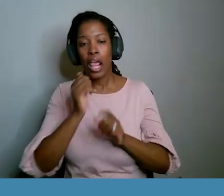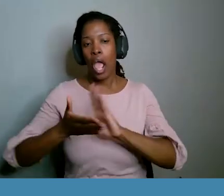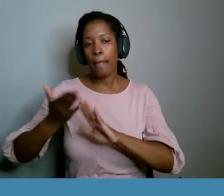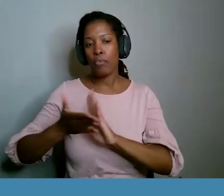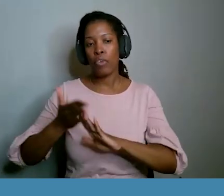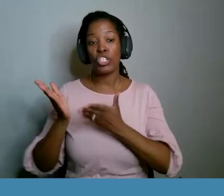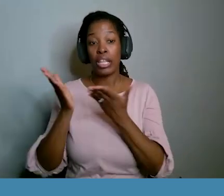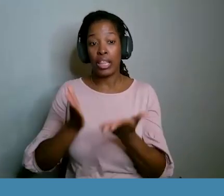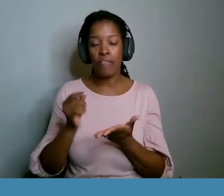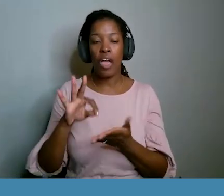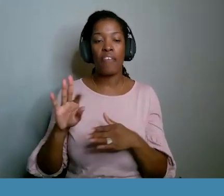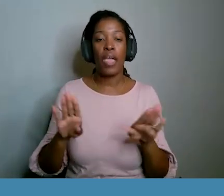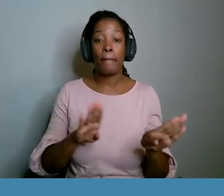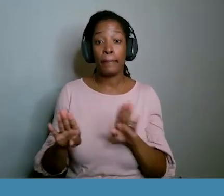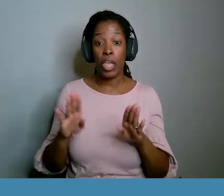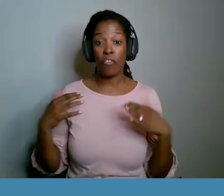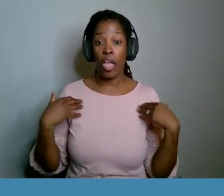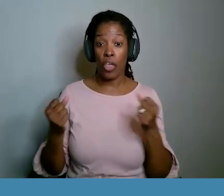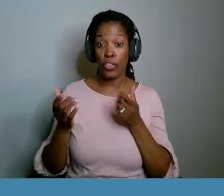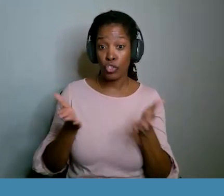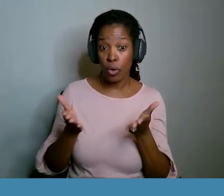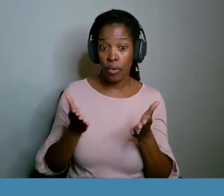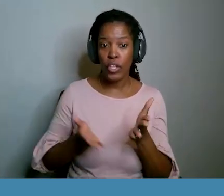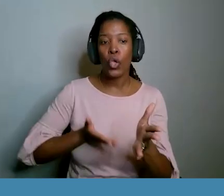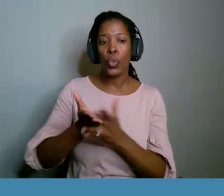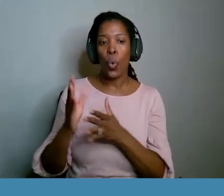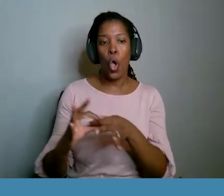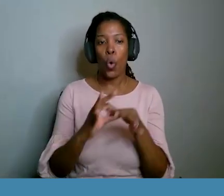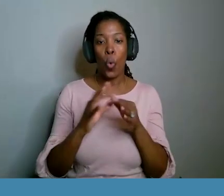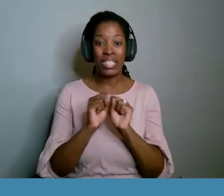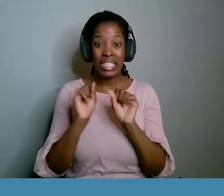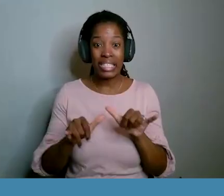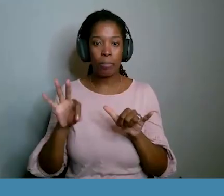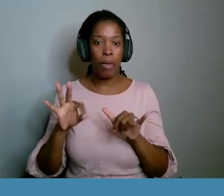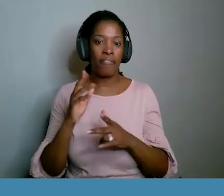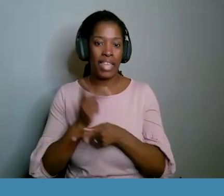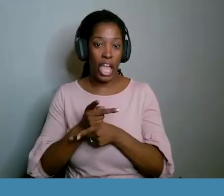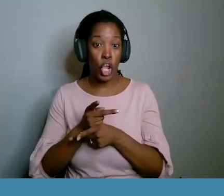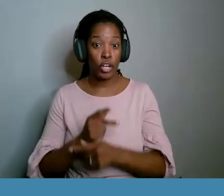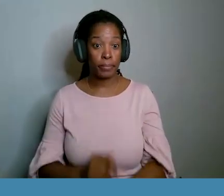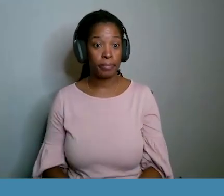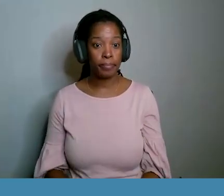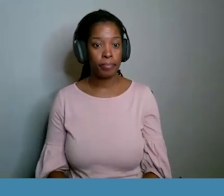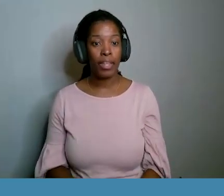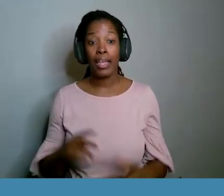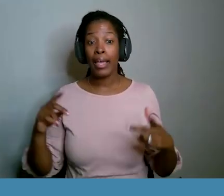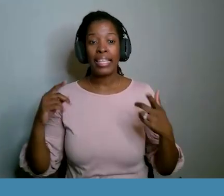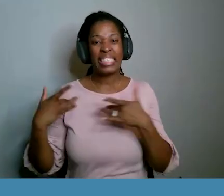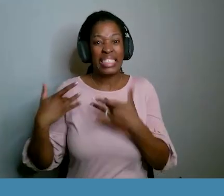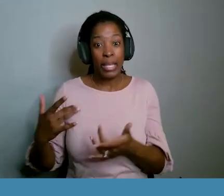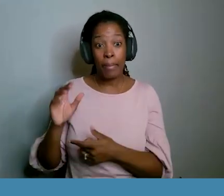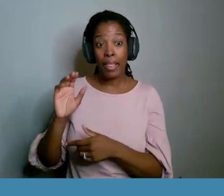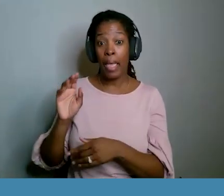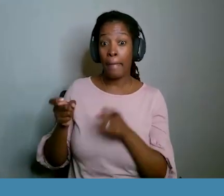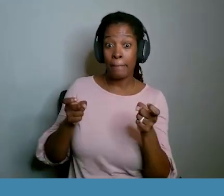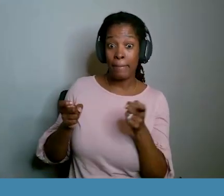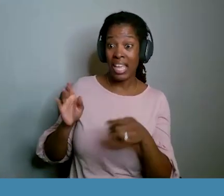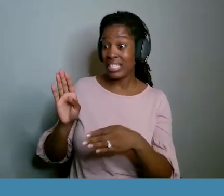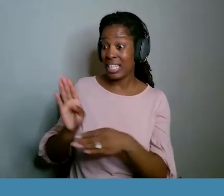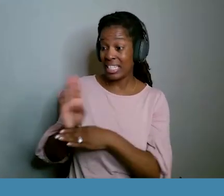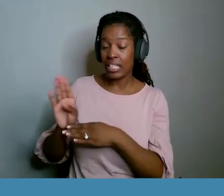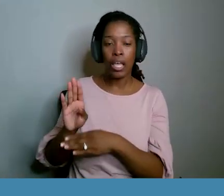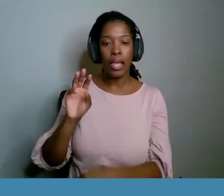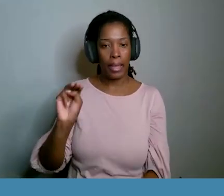delivery of behavioral health services through a coordinated system of care. And we typically refer to managing entities as